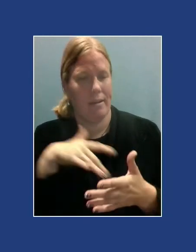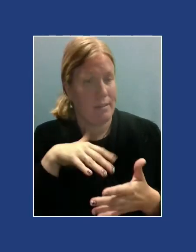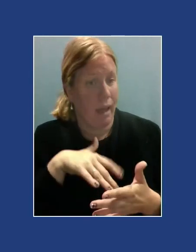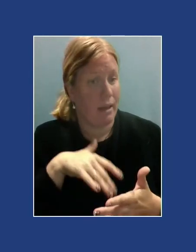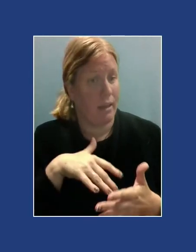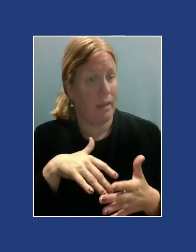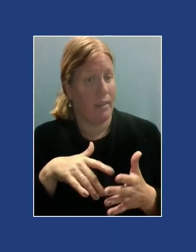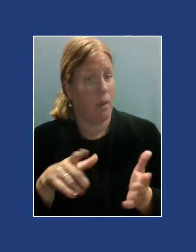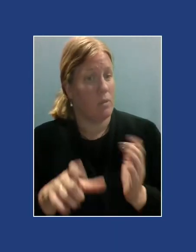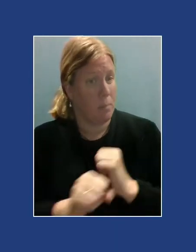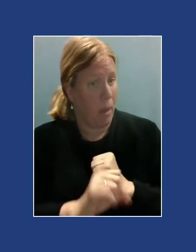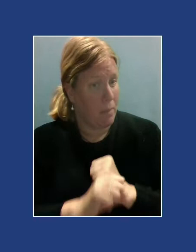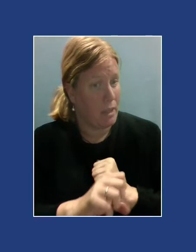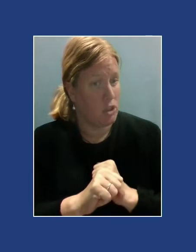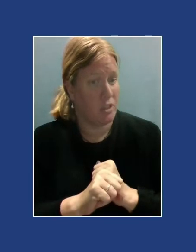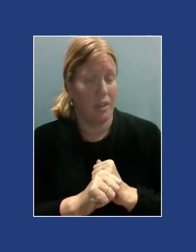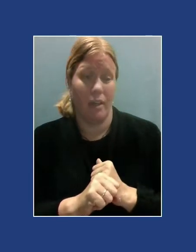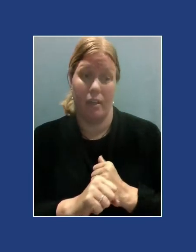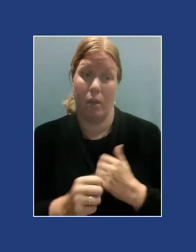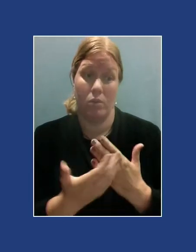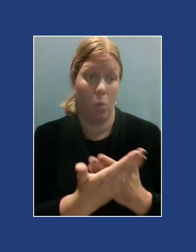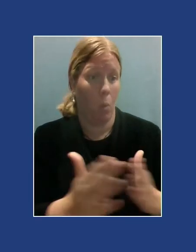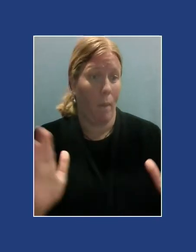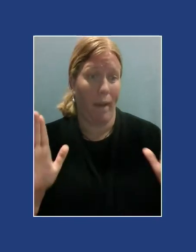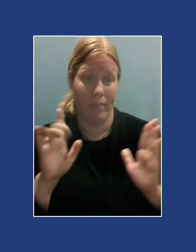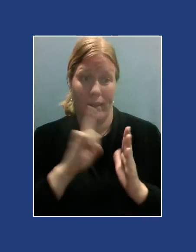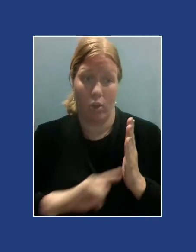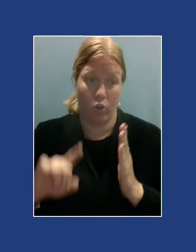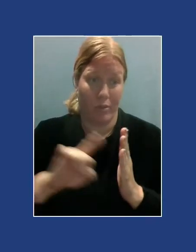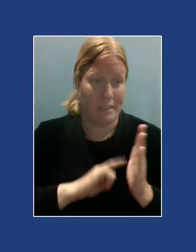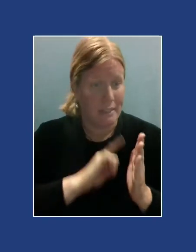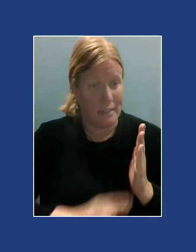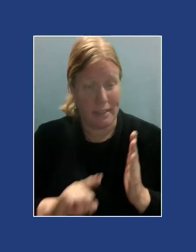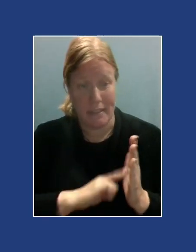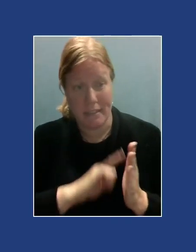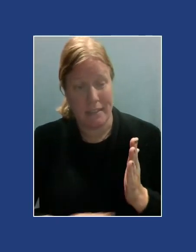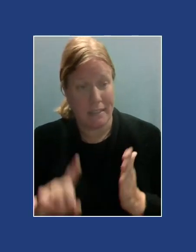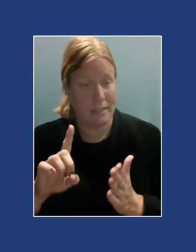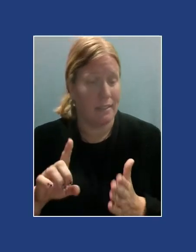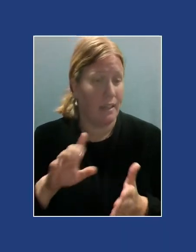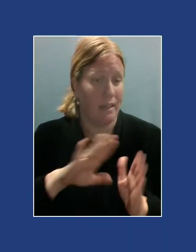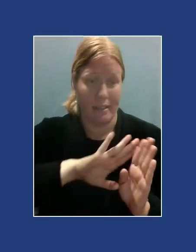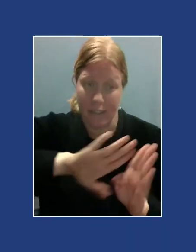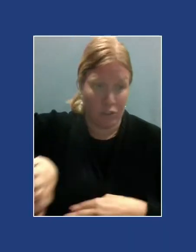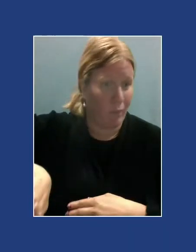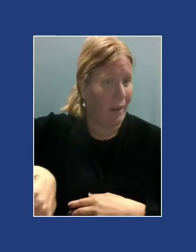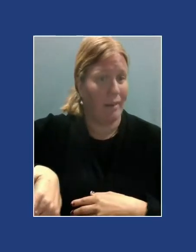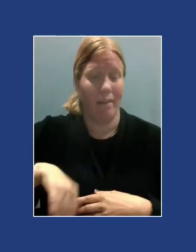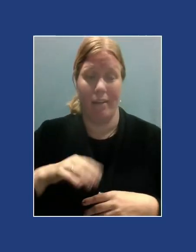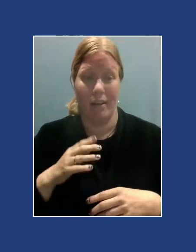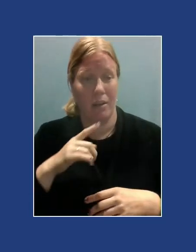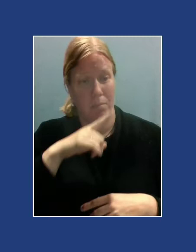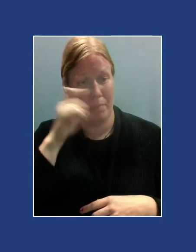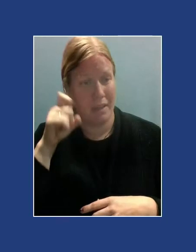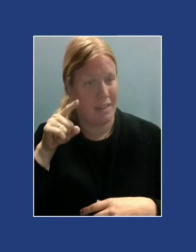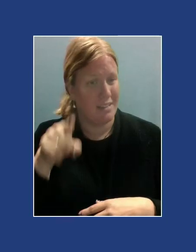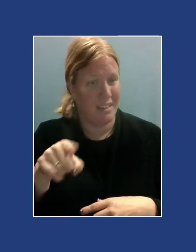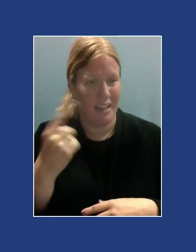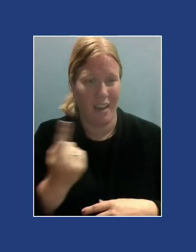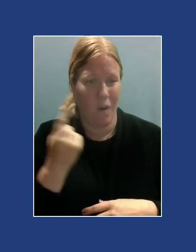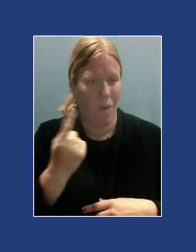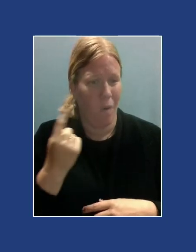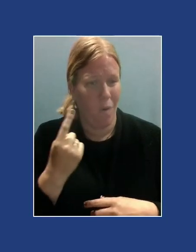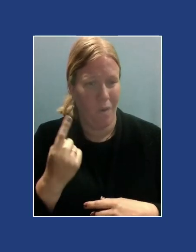up being widely critiqued and discredited afterwards. It turns out that she only engaged parents of trans and